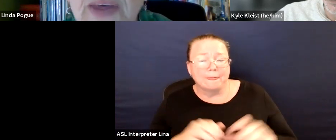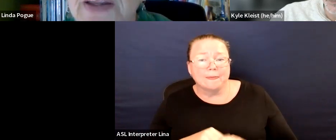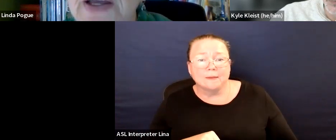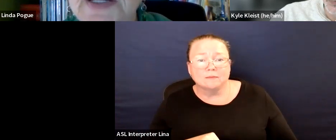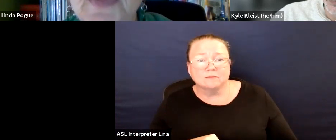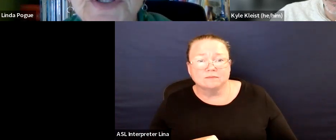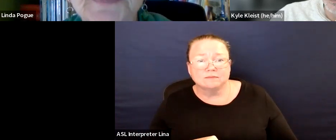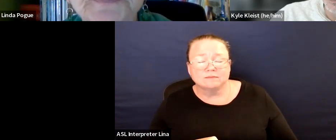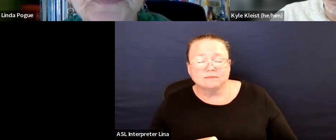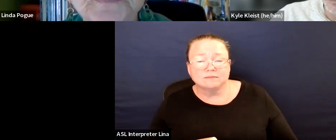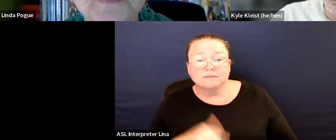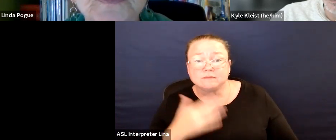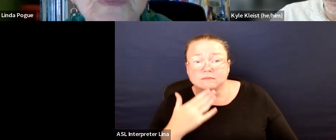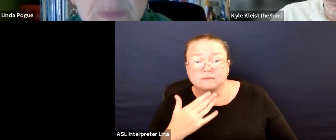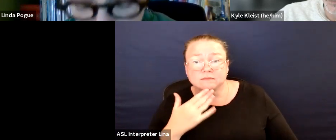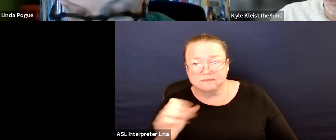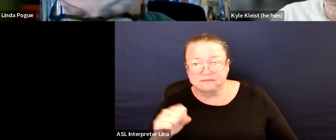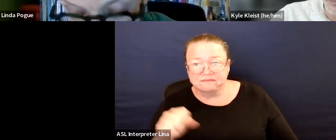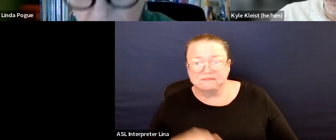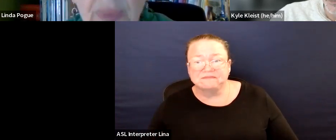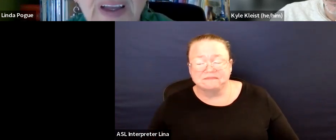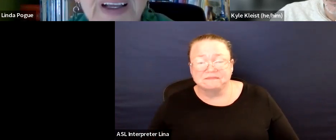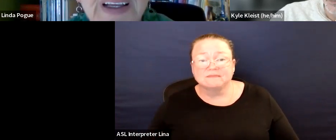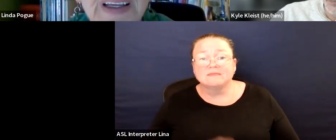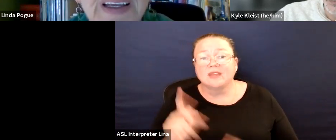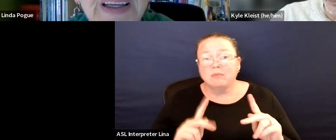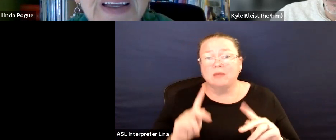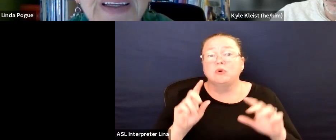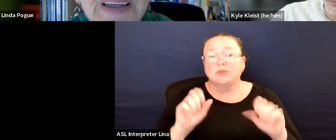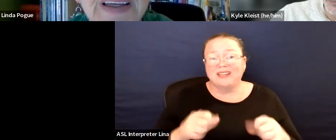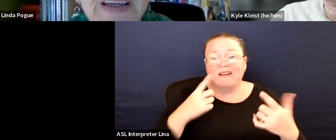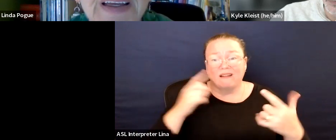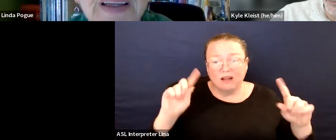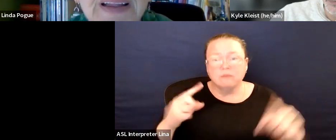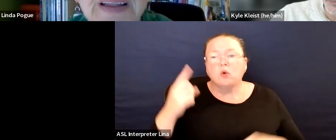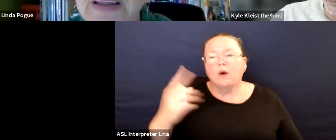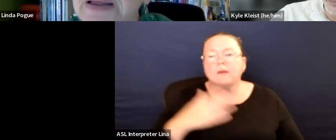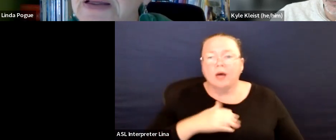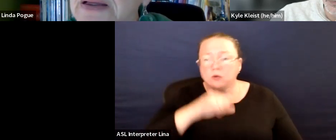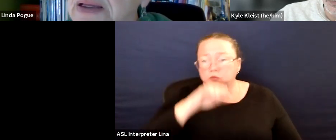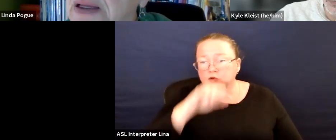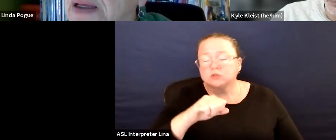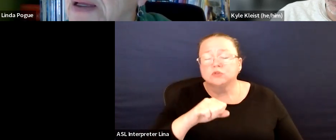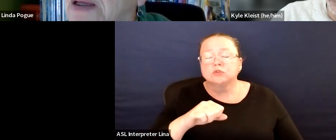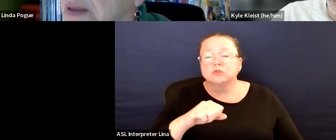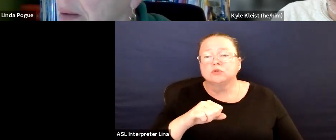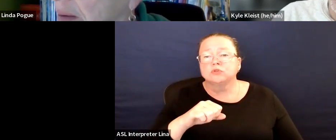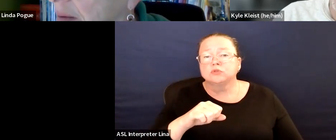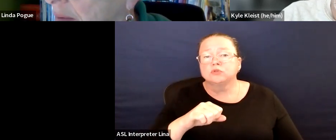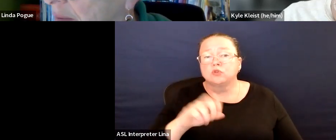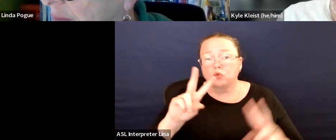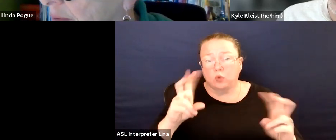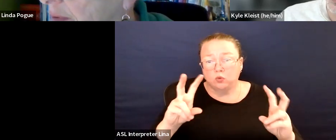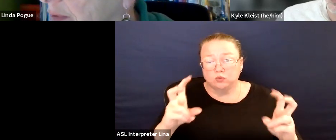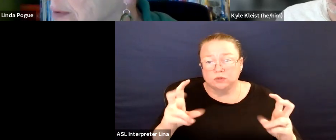Appreciate People that. can Nicely put. accomplish. Mhm. People can accomplish. One of my favorite